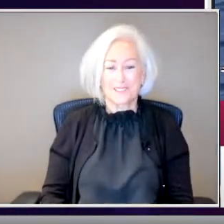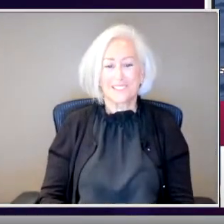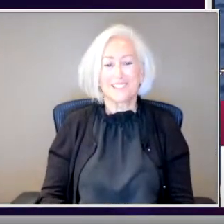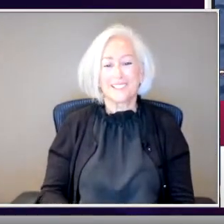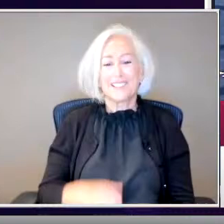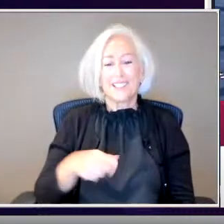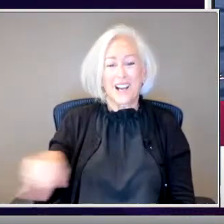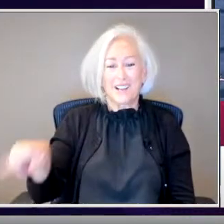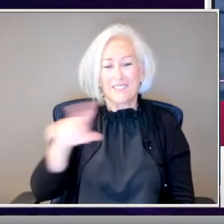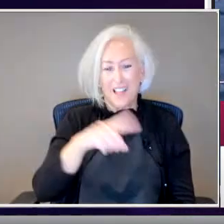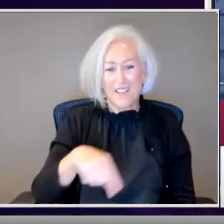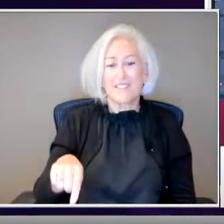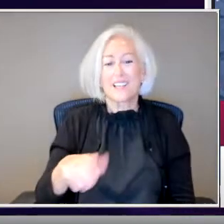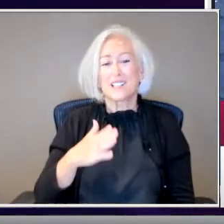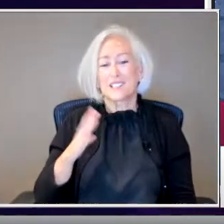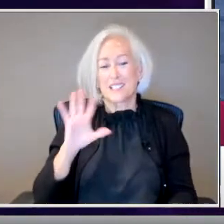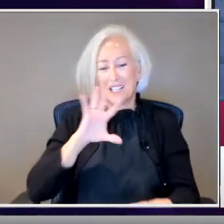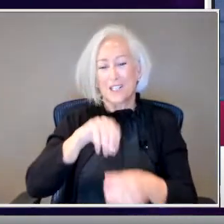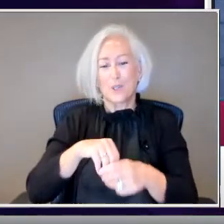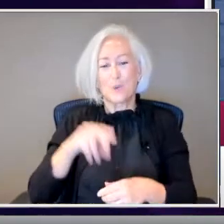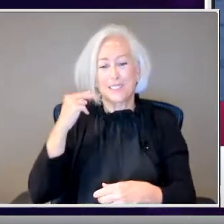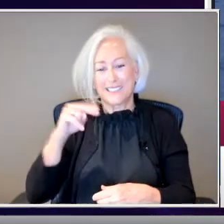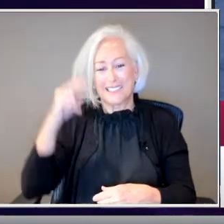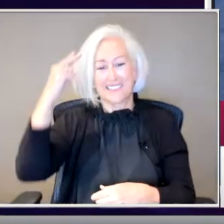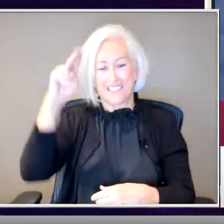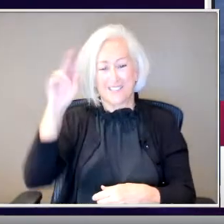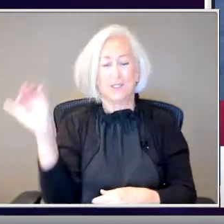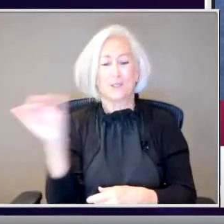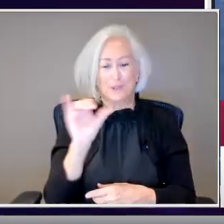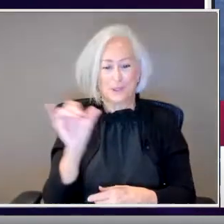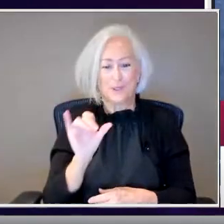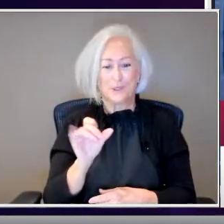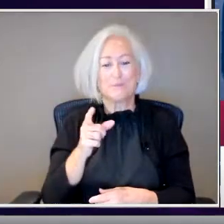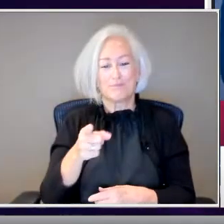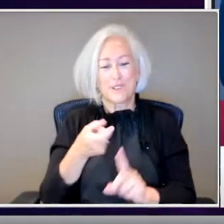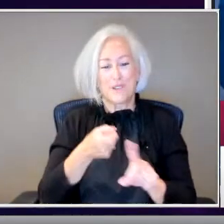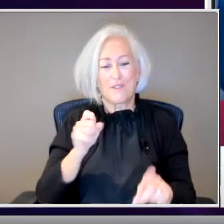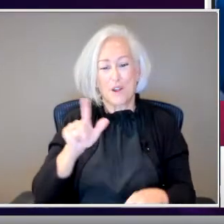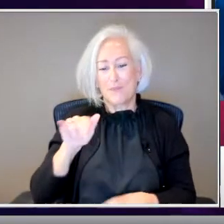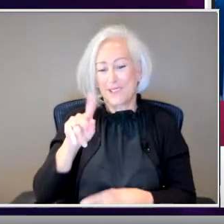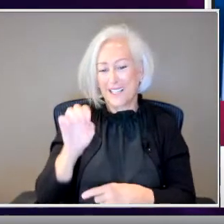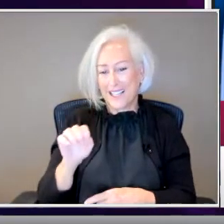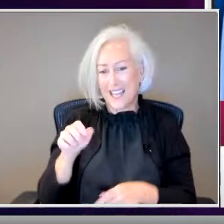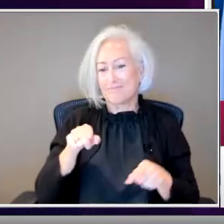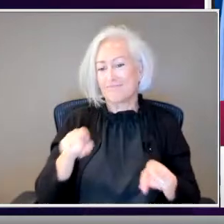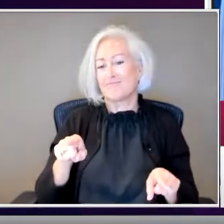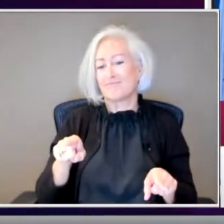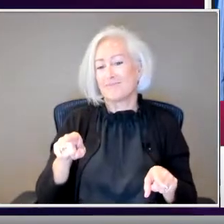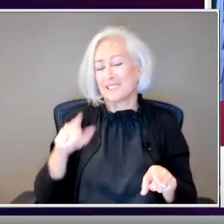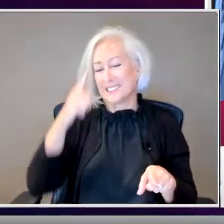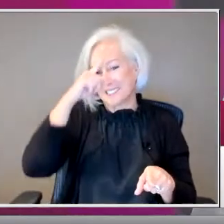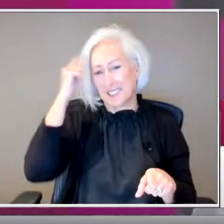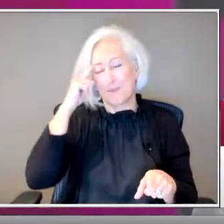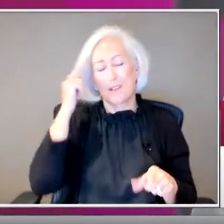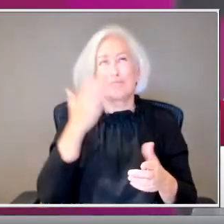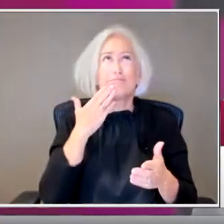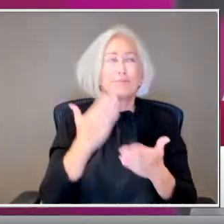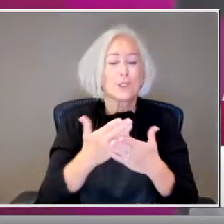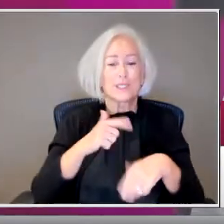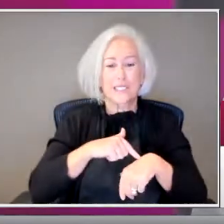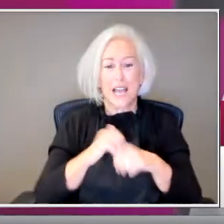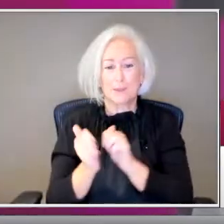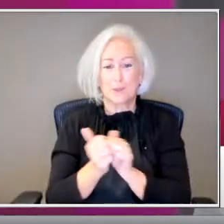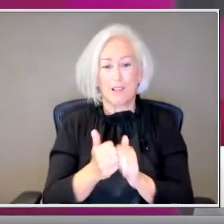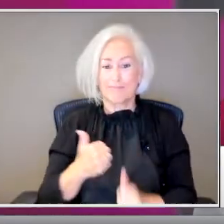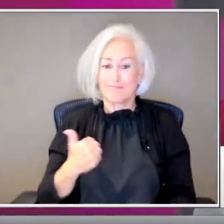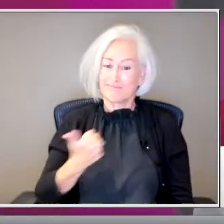some of my nieces and nephews in the pictures as well. But this is from the lake in the summer, and we have a great time together. I've got 3 little girls, and they want to be on the